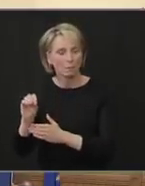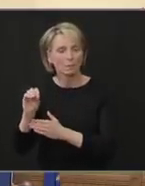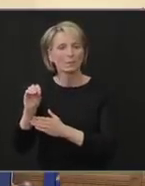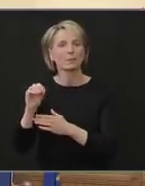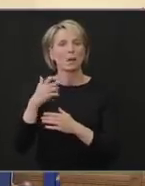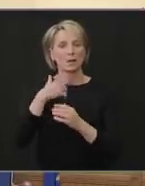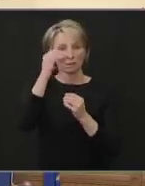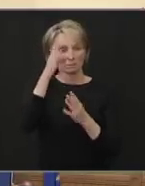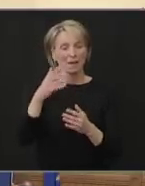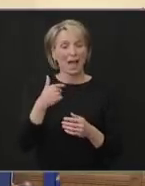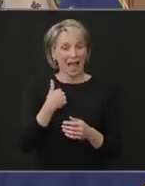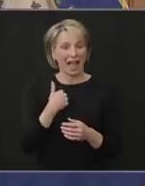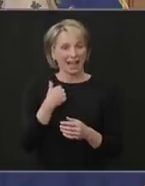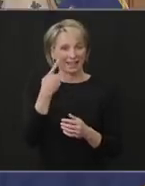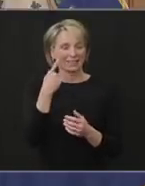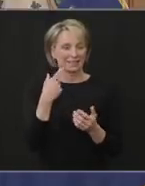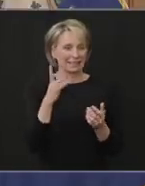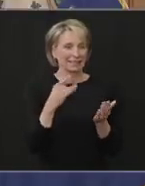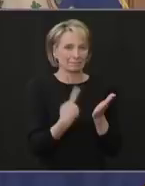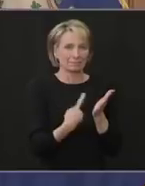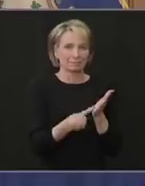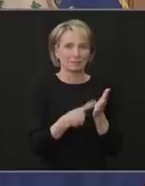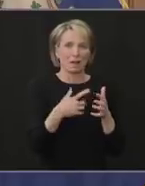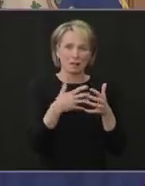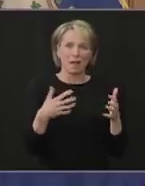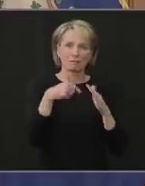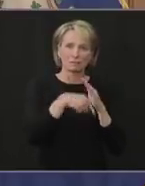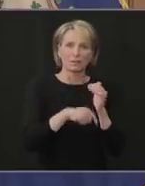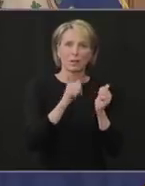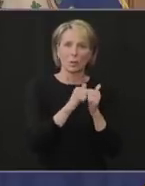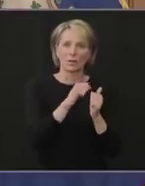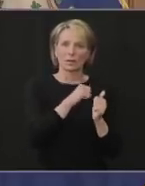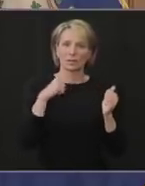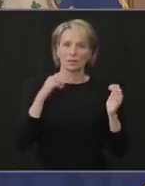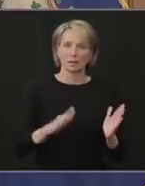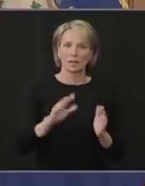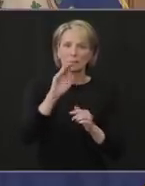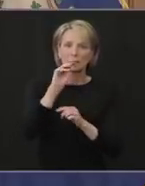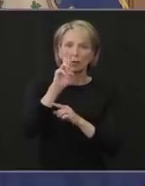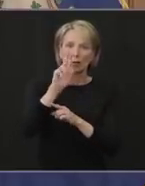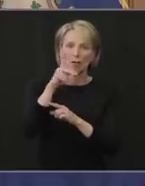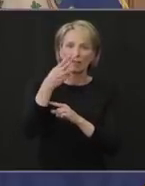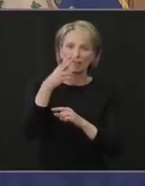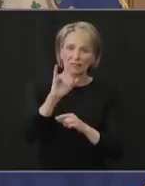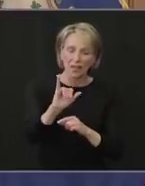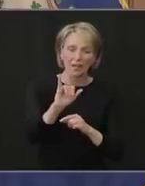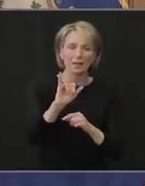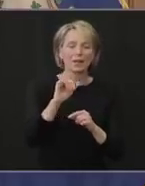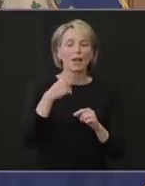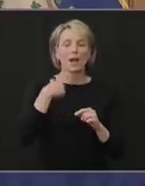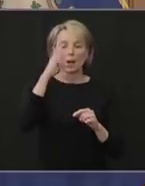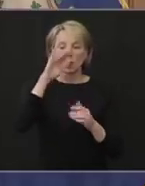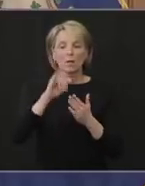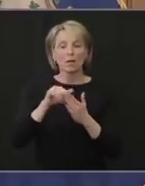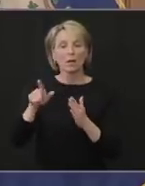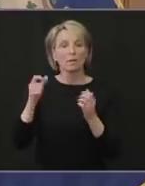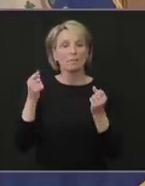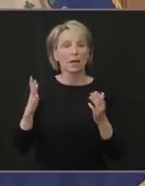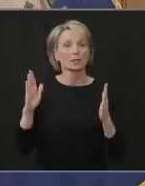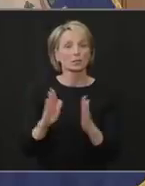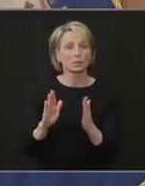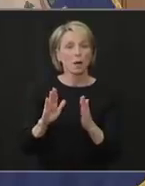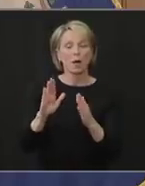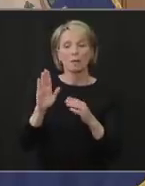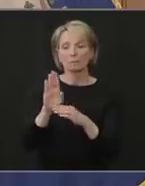talk to Senator Murphy a lot about this. And early on, when it came to support for small business, they were talking about a